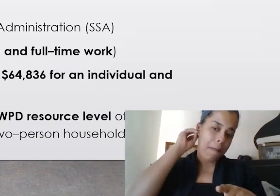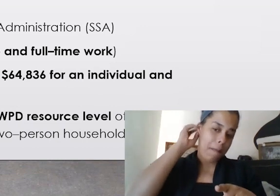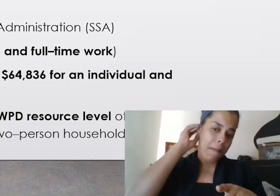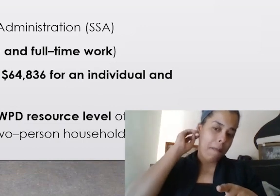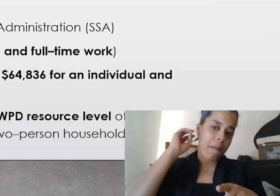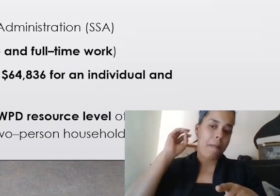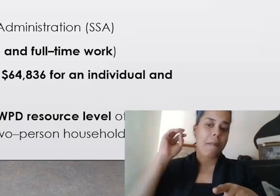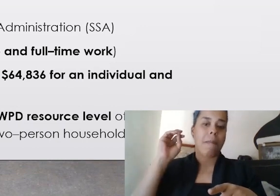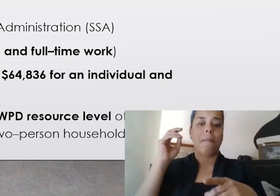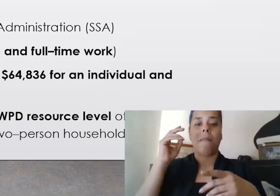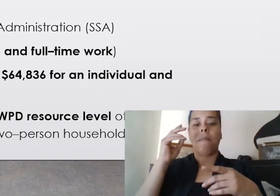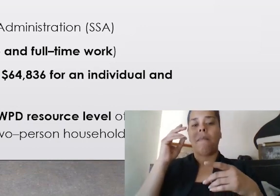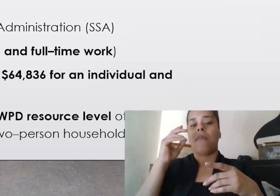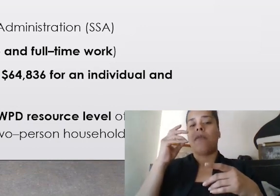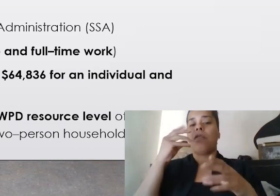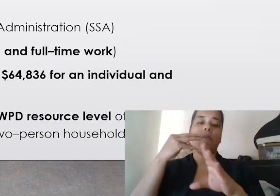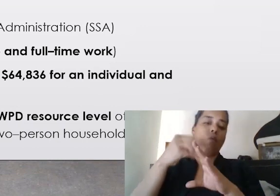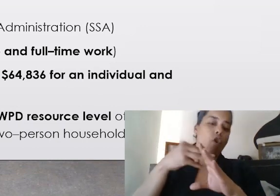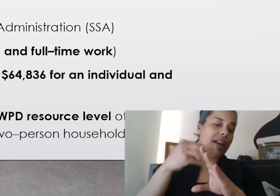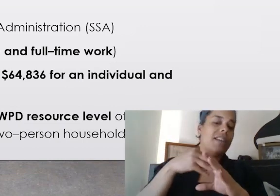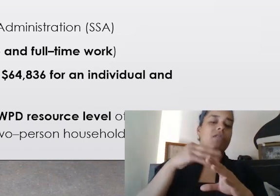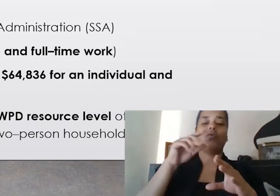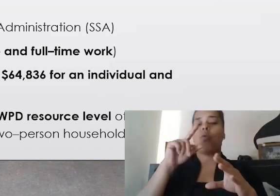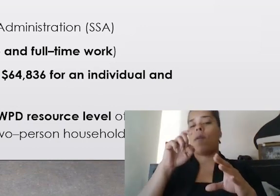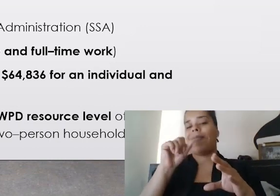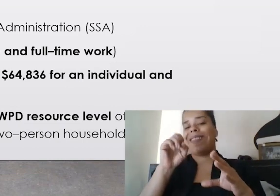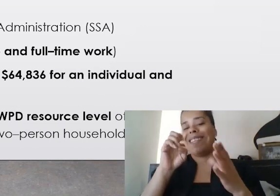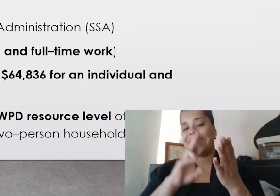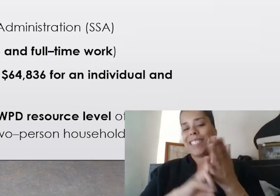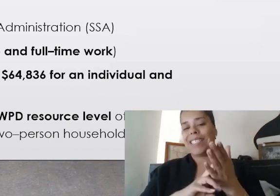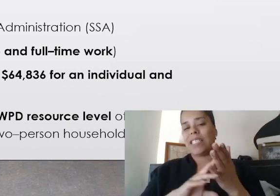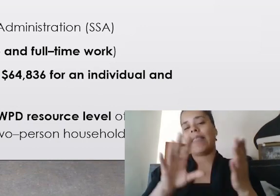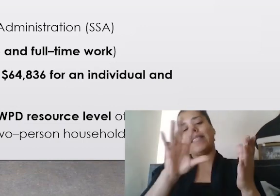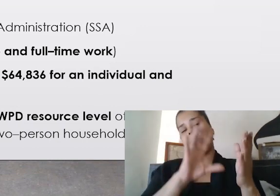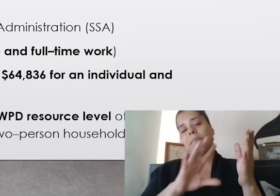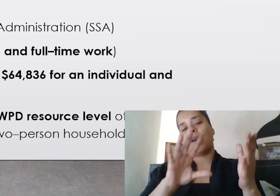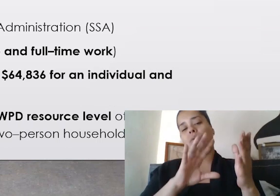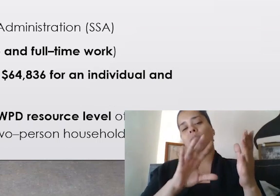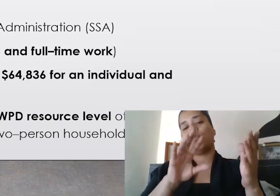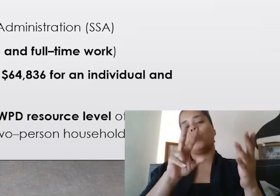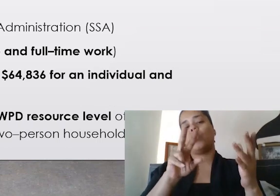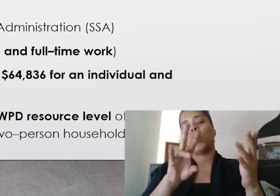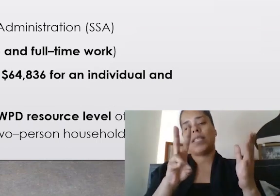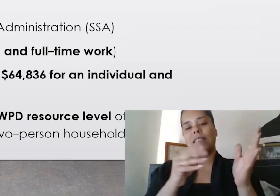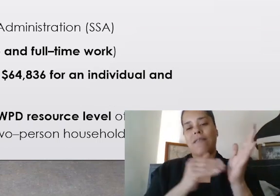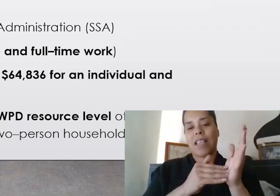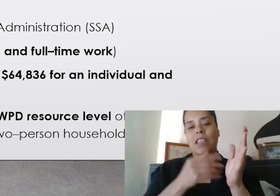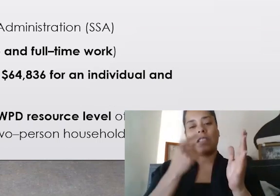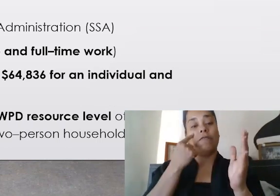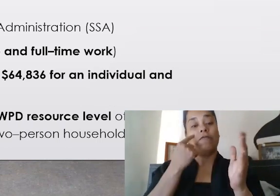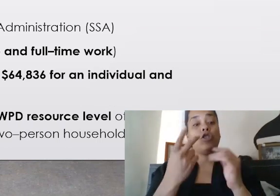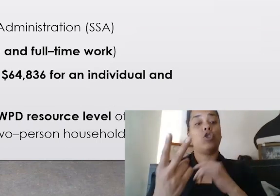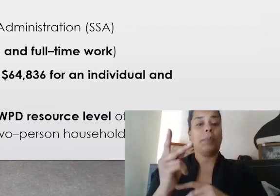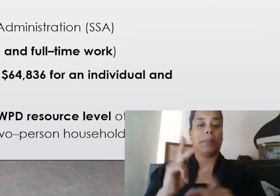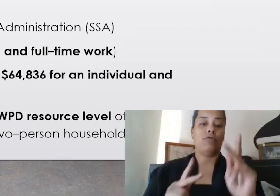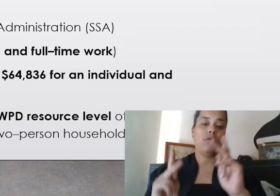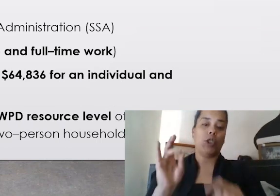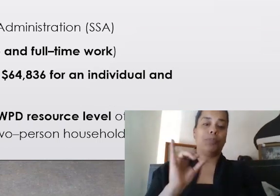the mortgage or the lease, it's about $20,000 for a two-person household as well.